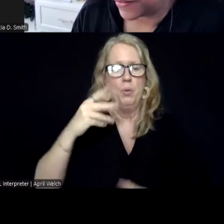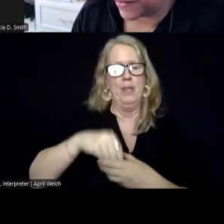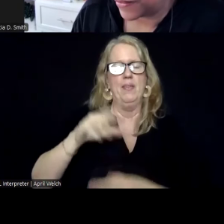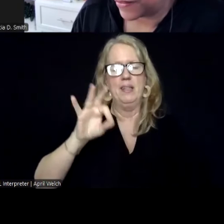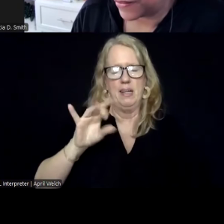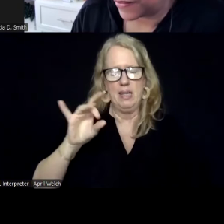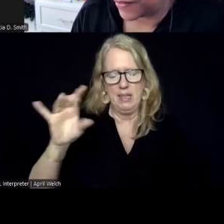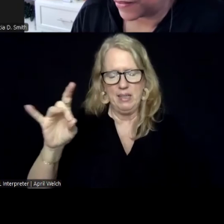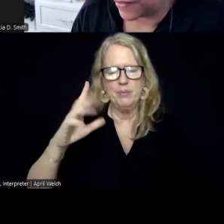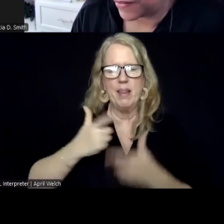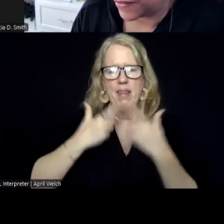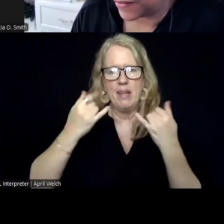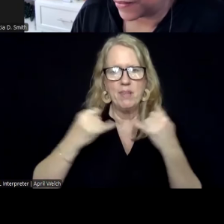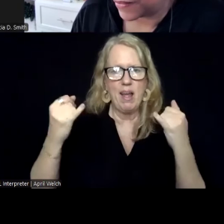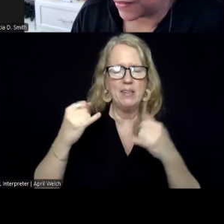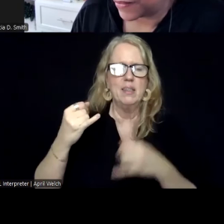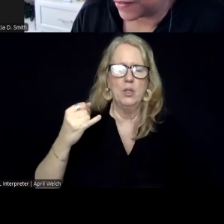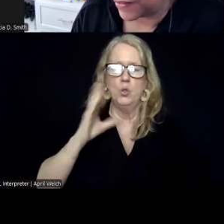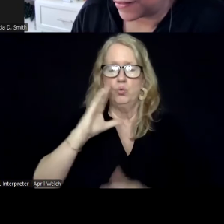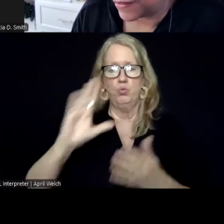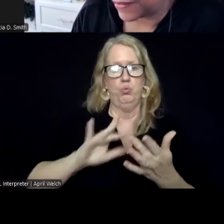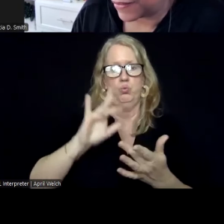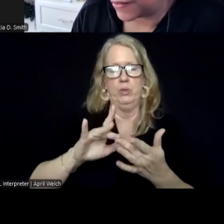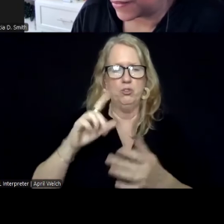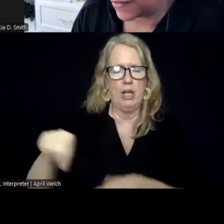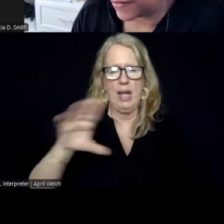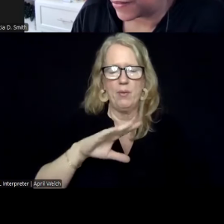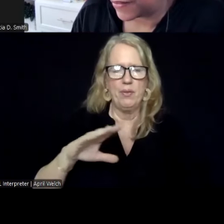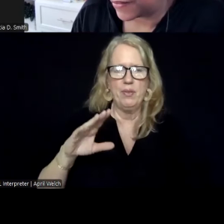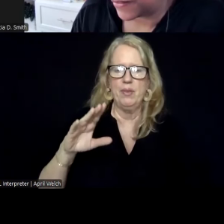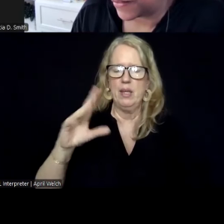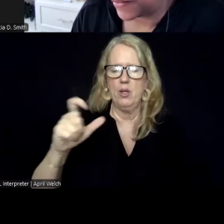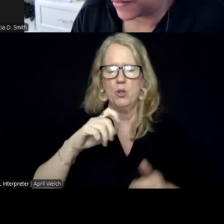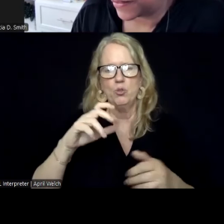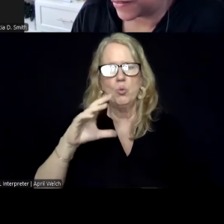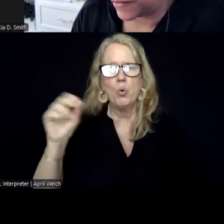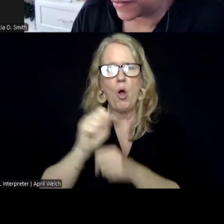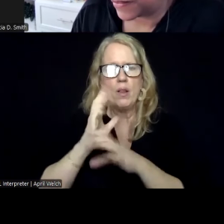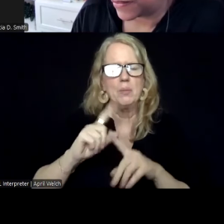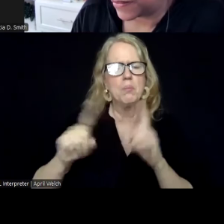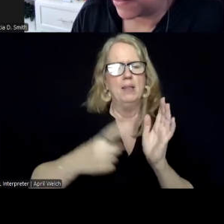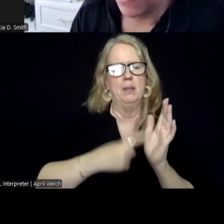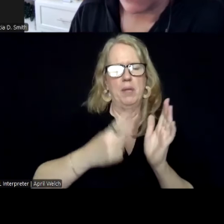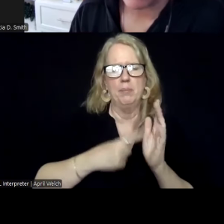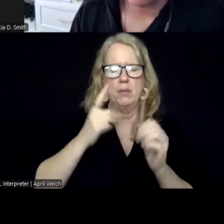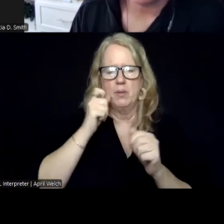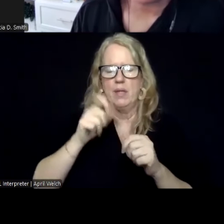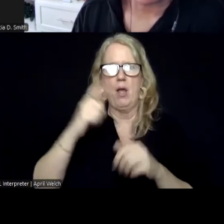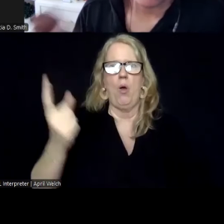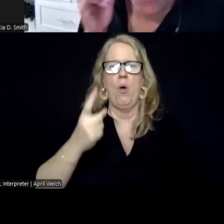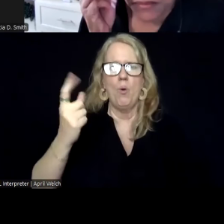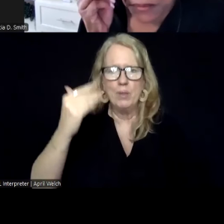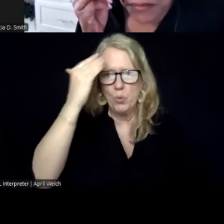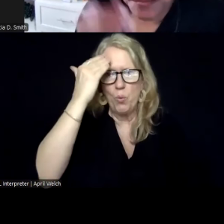Lifeline do reach out to their PSAP colleagues, but sometimes the PSAP colleagues aren't always aware of their